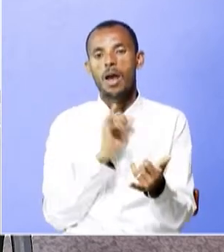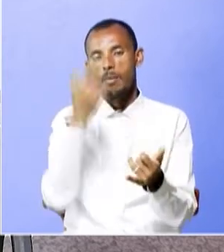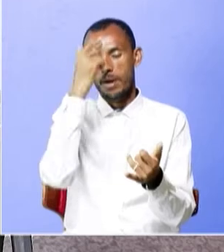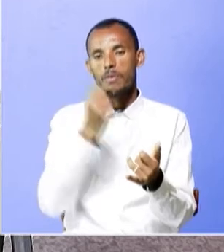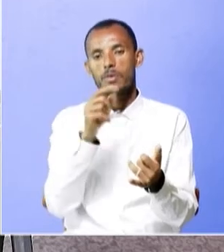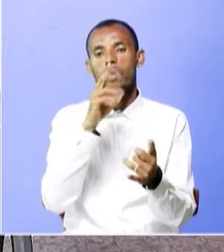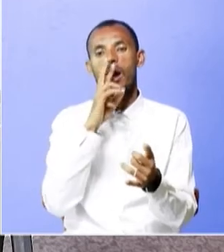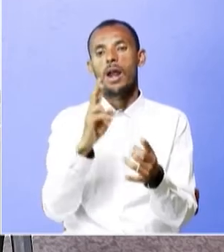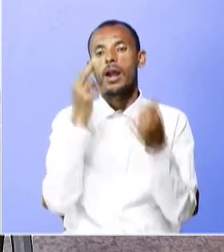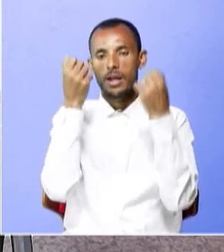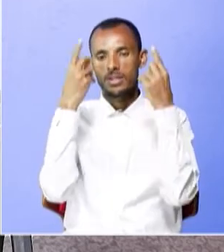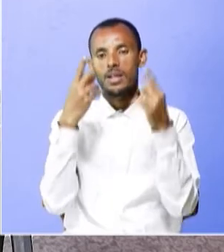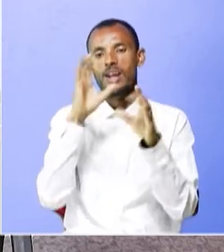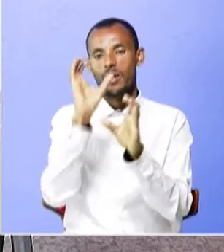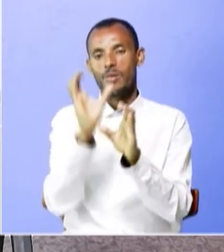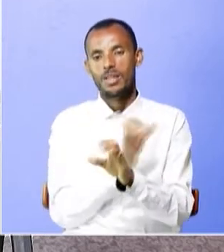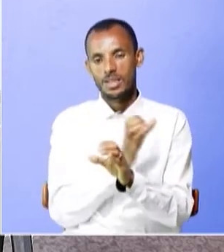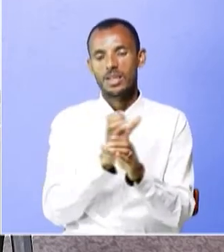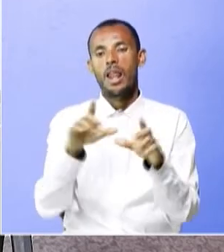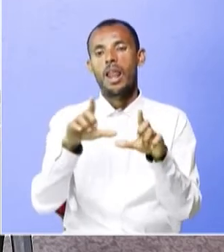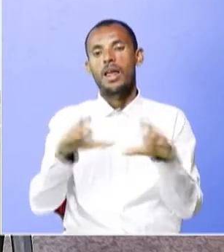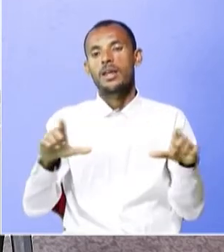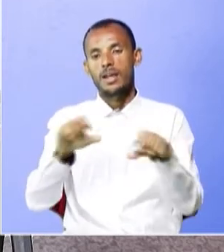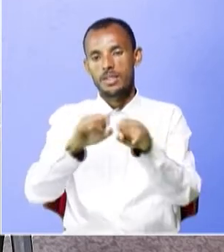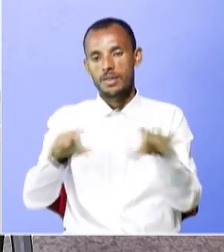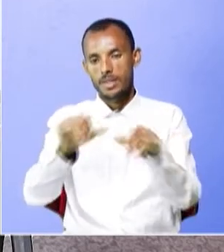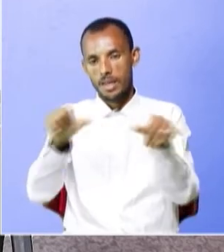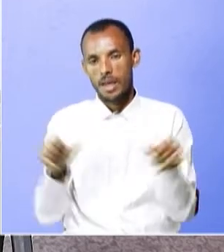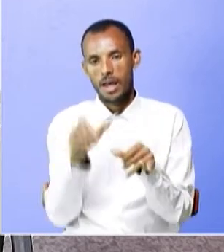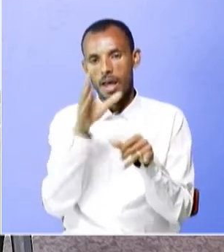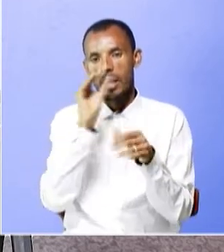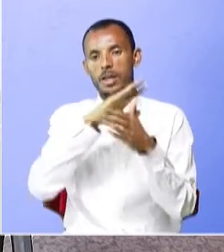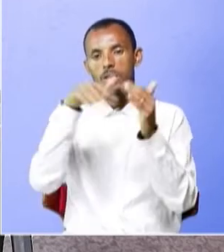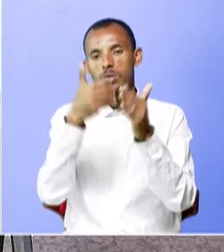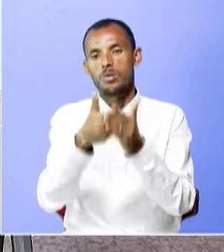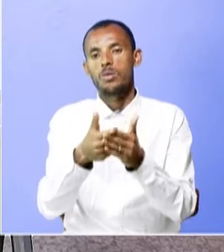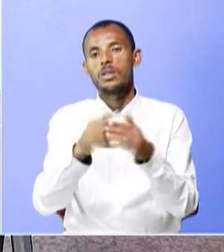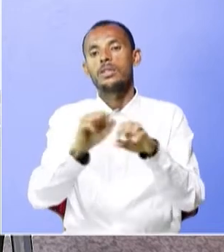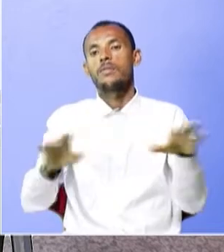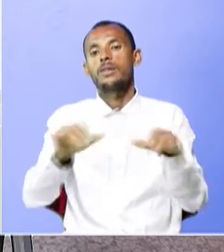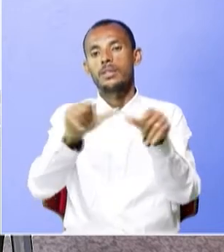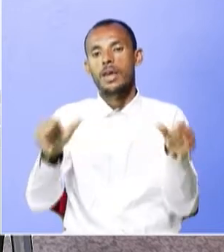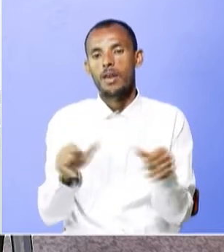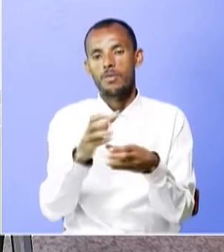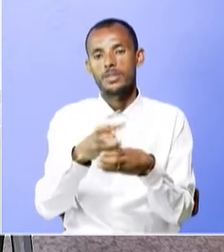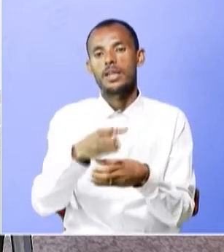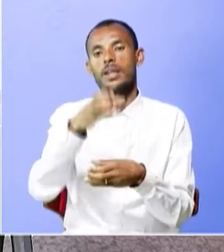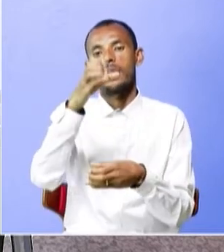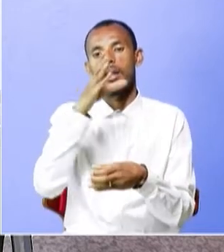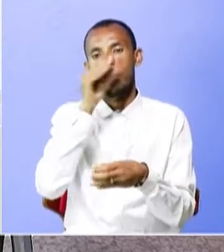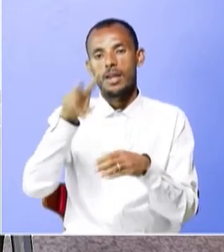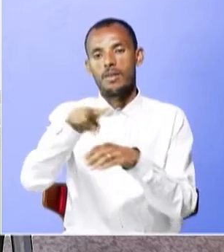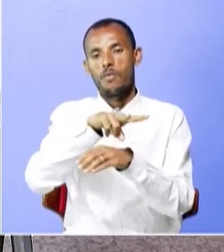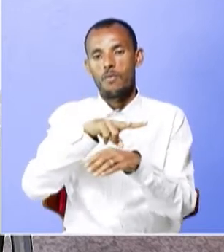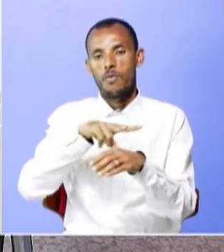are familiar on calculating the lateral surface area of a cylinder, the total surface area, and the volumes too.